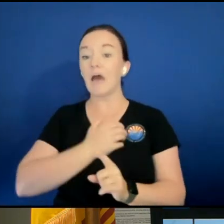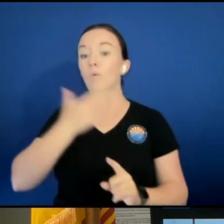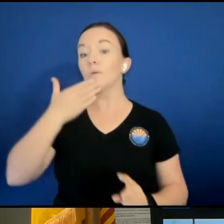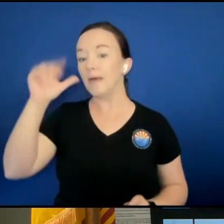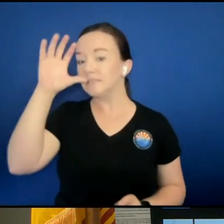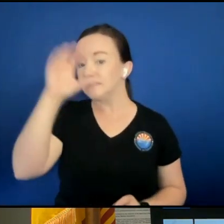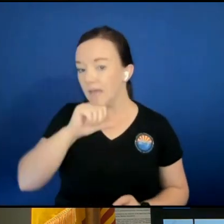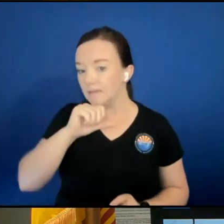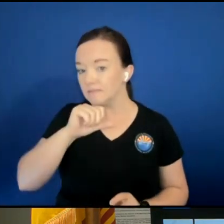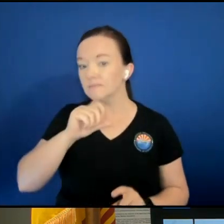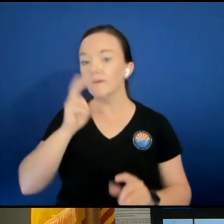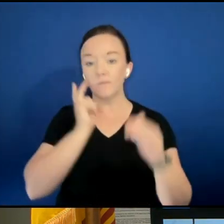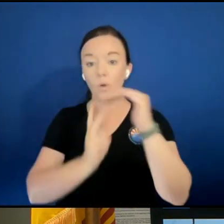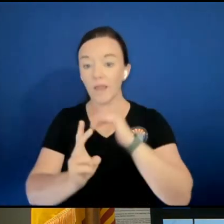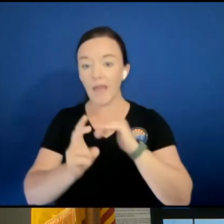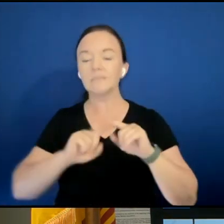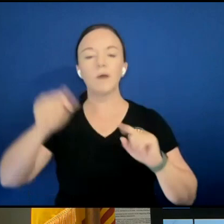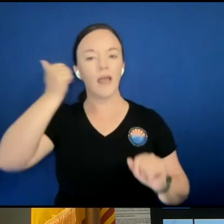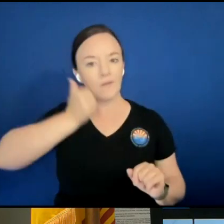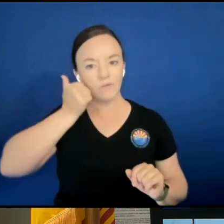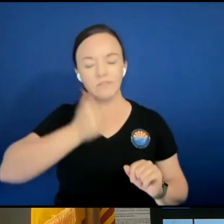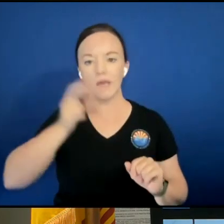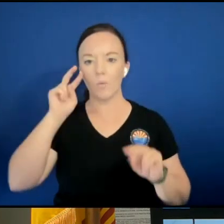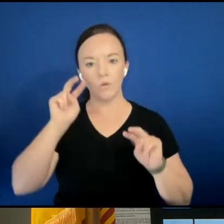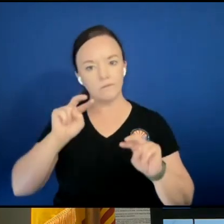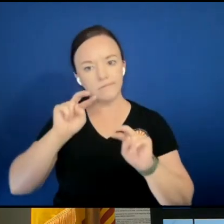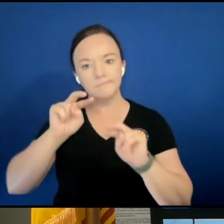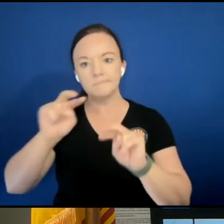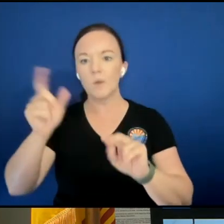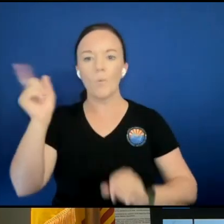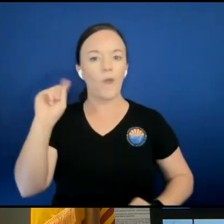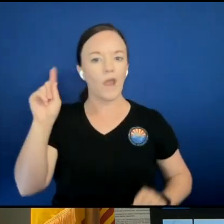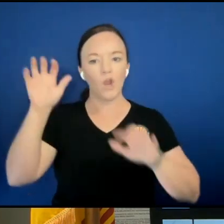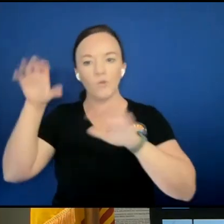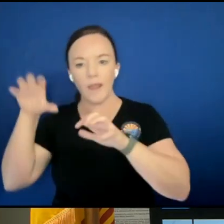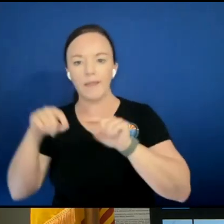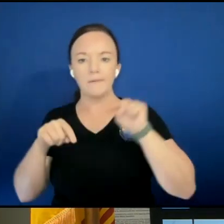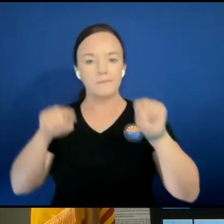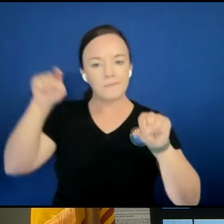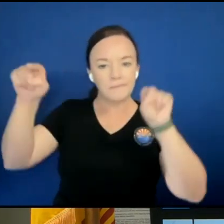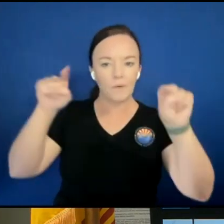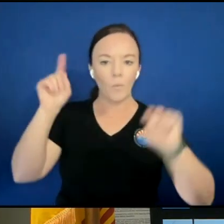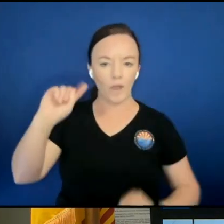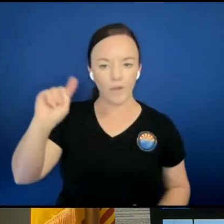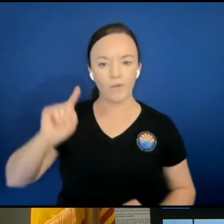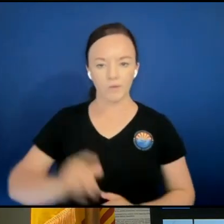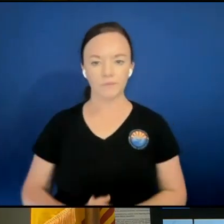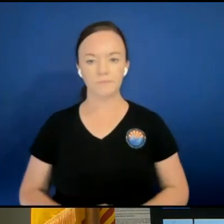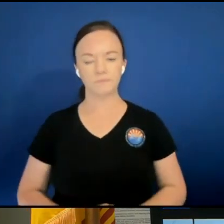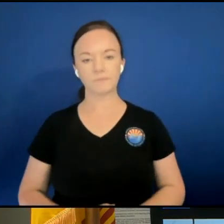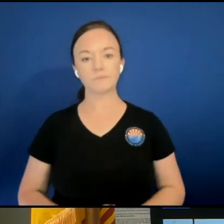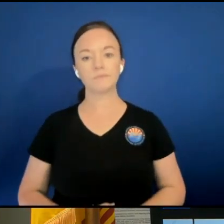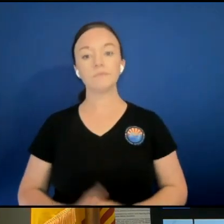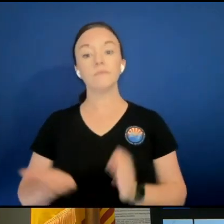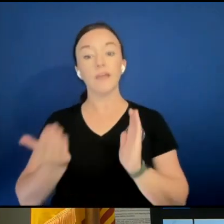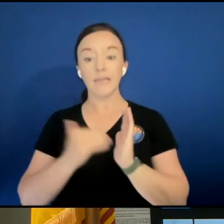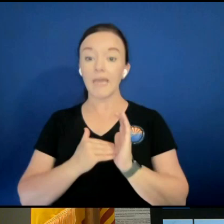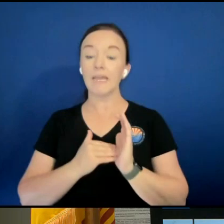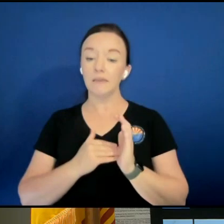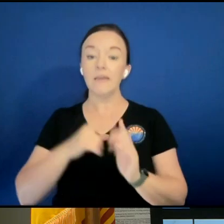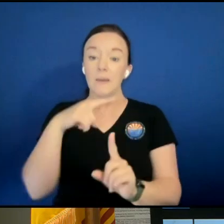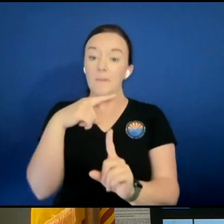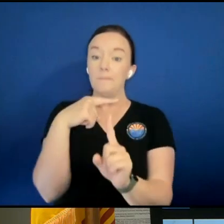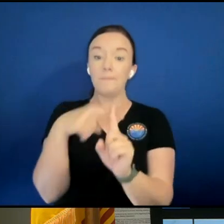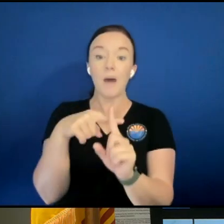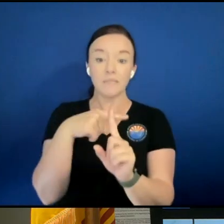to be a daily thing of where the showers pop up and where it actually rains. So again, things are looking good. We